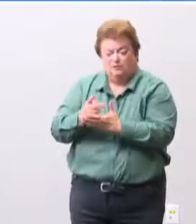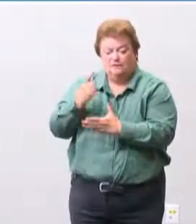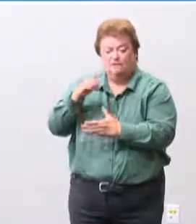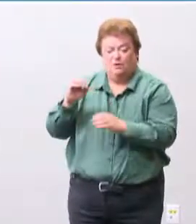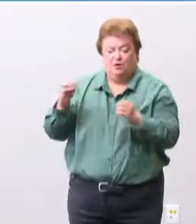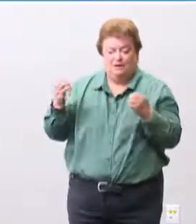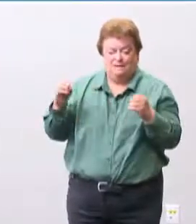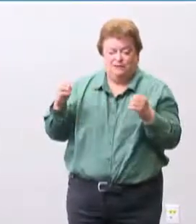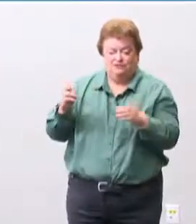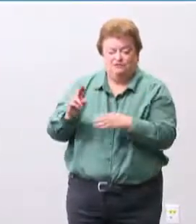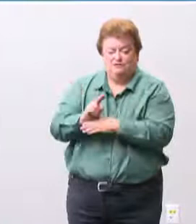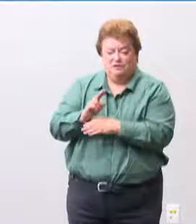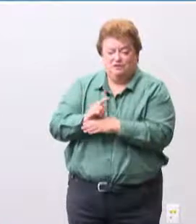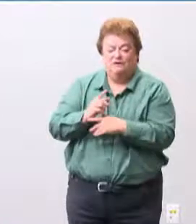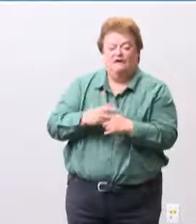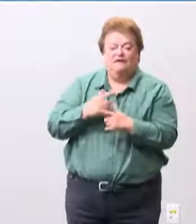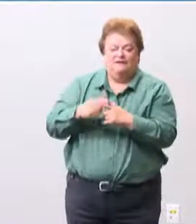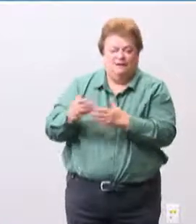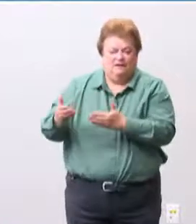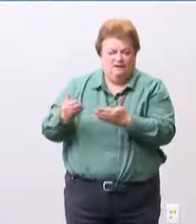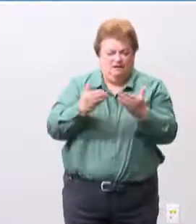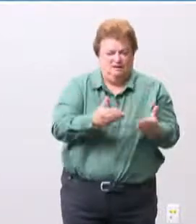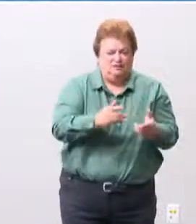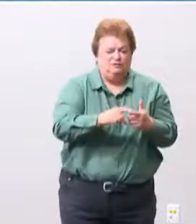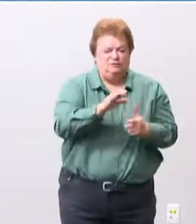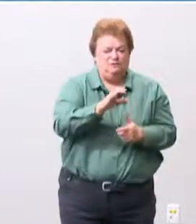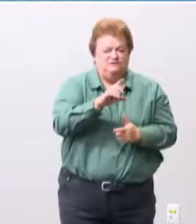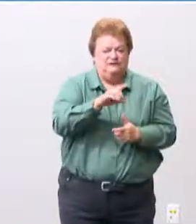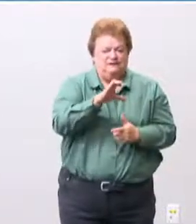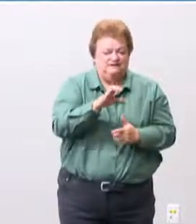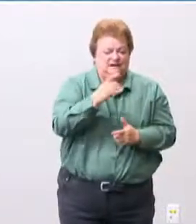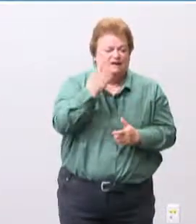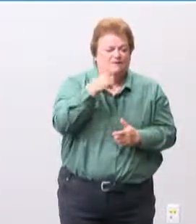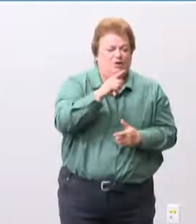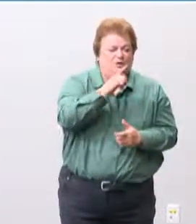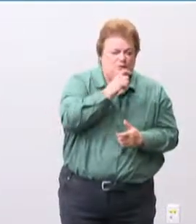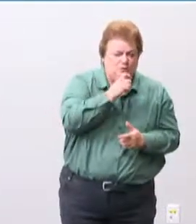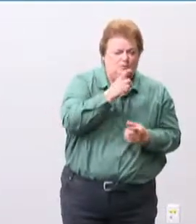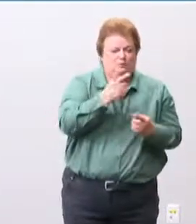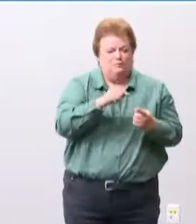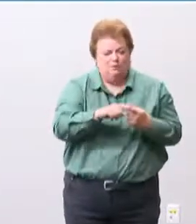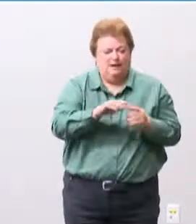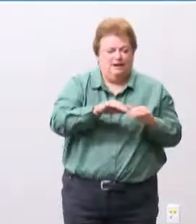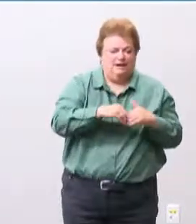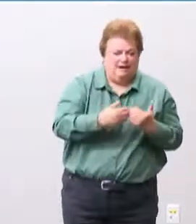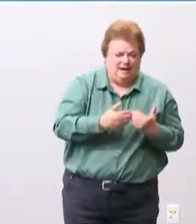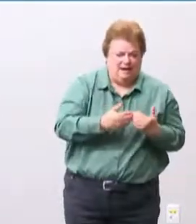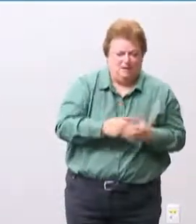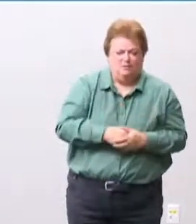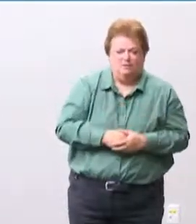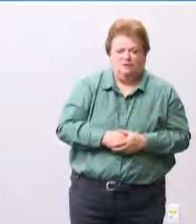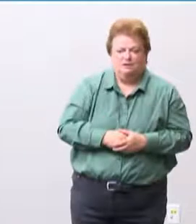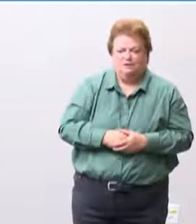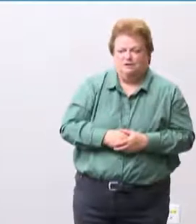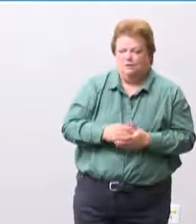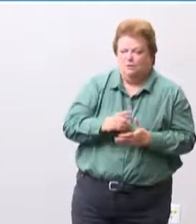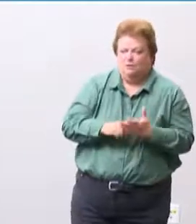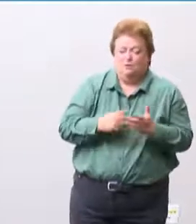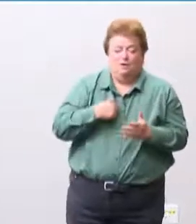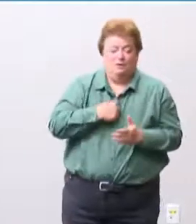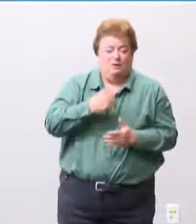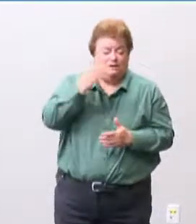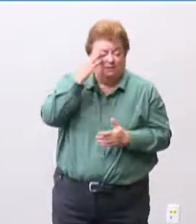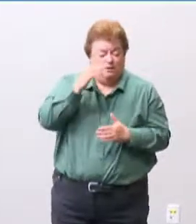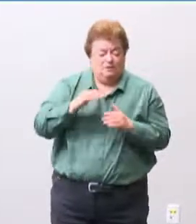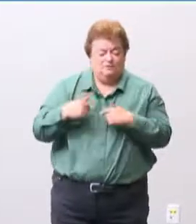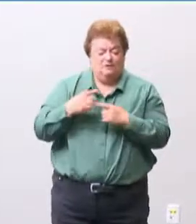use, then the CDC will make the final recommendation for who and when and how. The dose, what we know so far is the dose will be